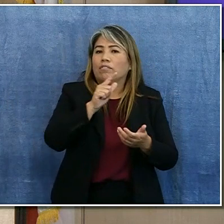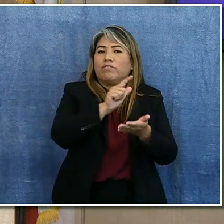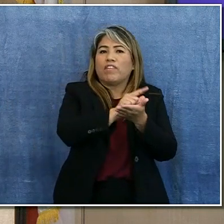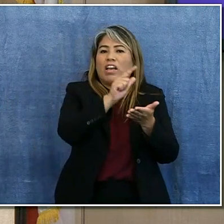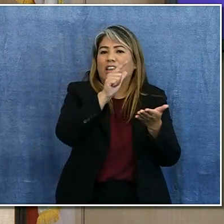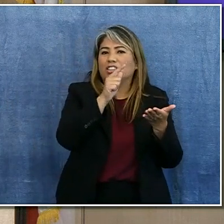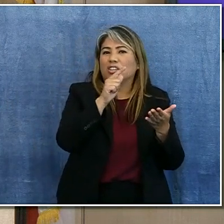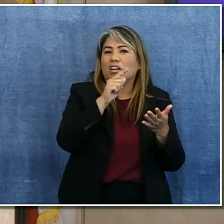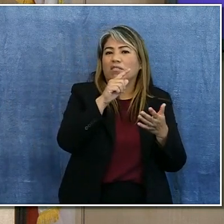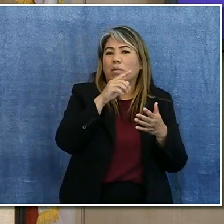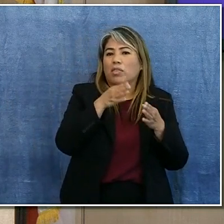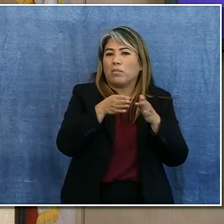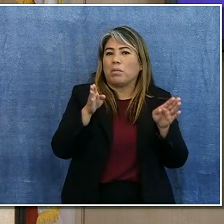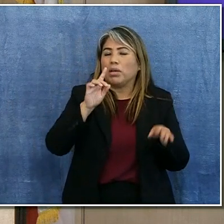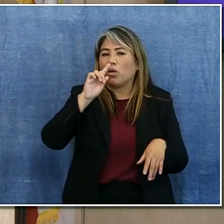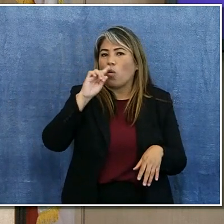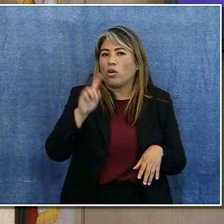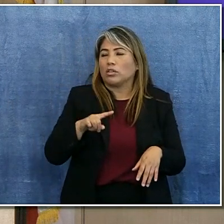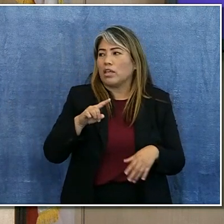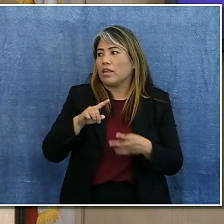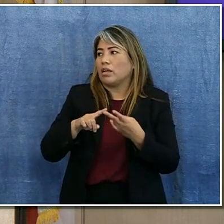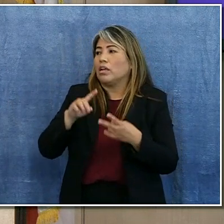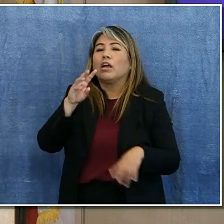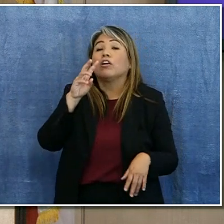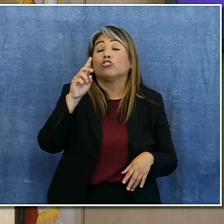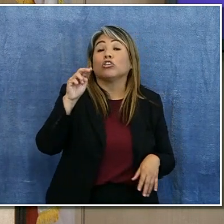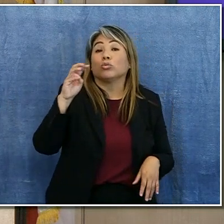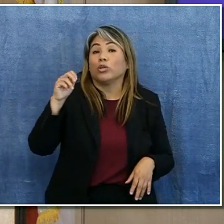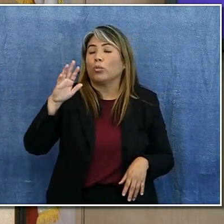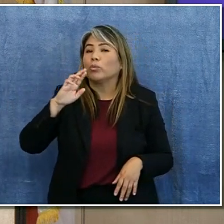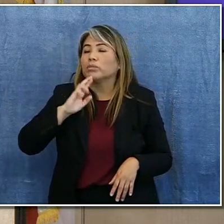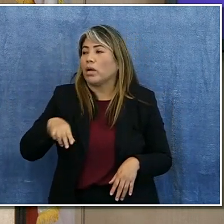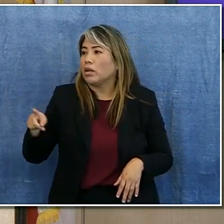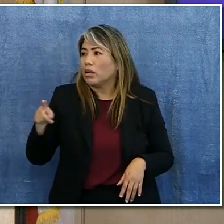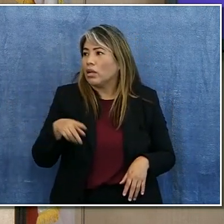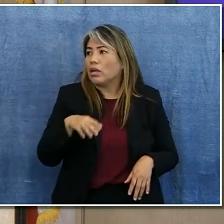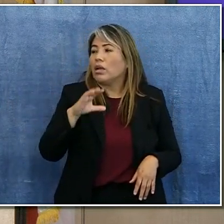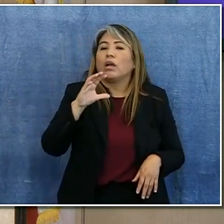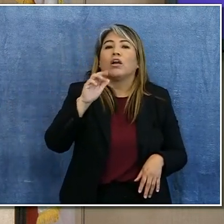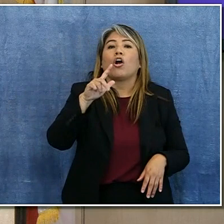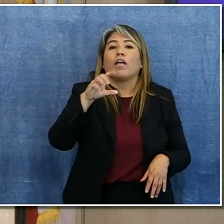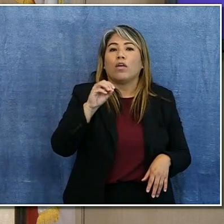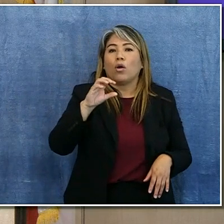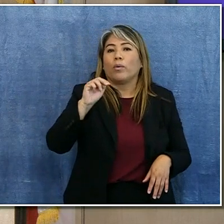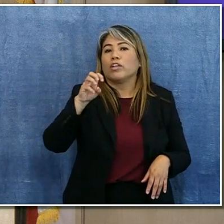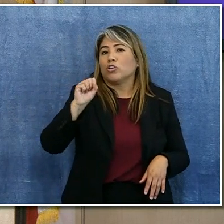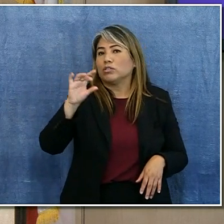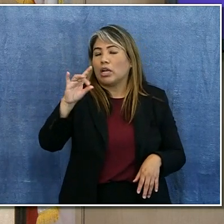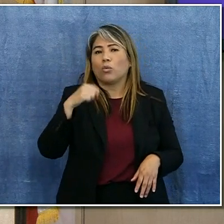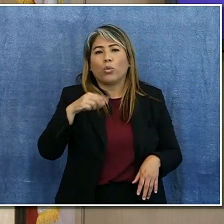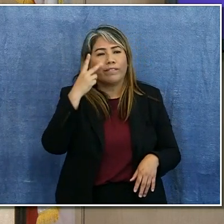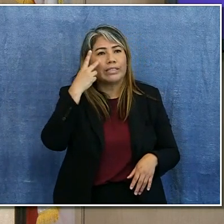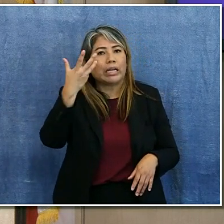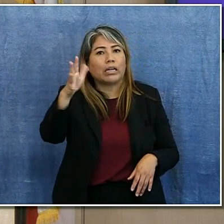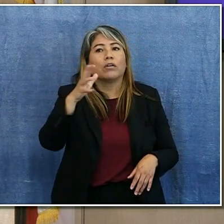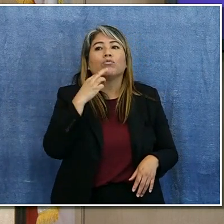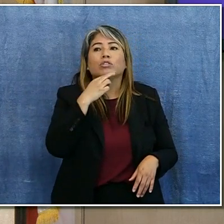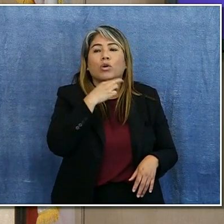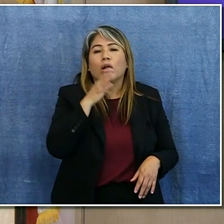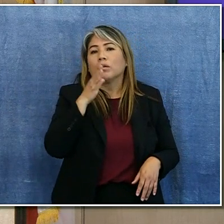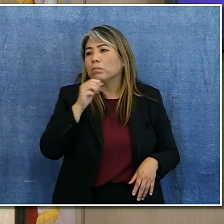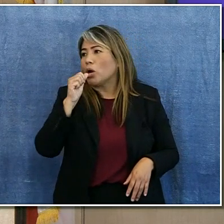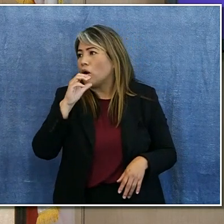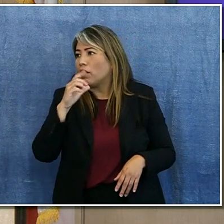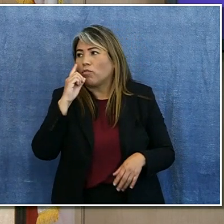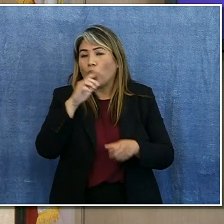health orders, and Dr. Wooten's going to respond. Okay, this one is from Carlo Cicchetto with News 8. We've seen restaurant bar for the location